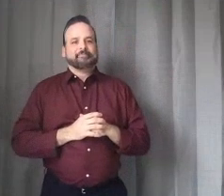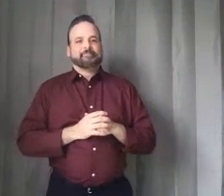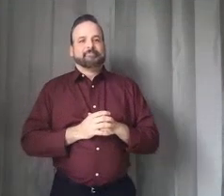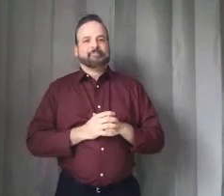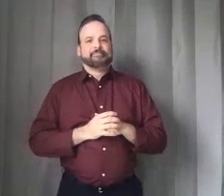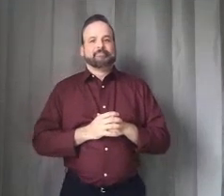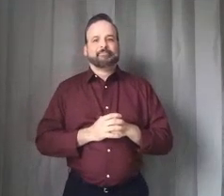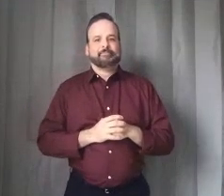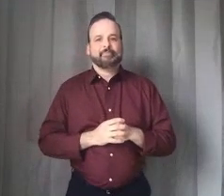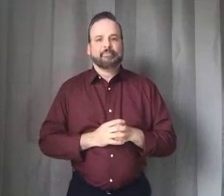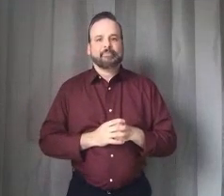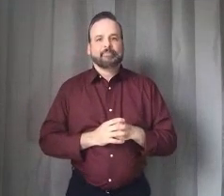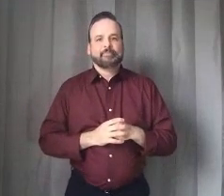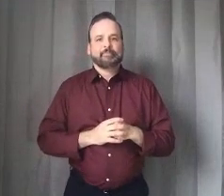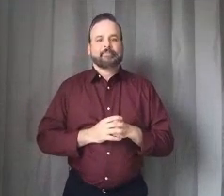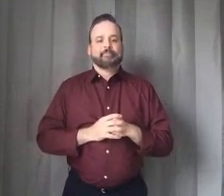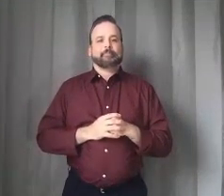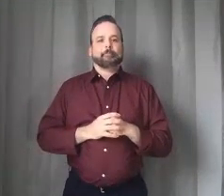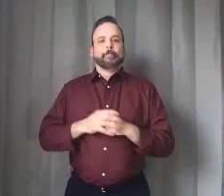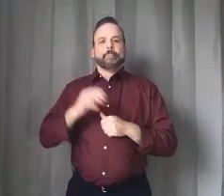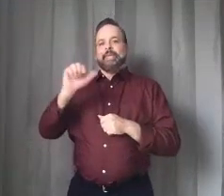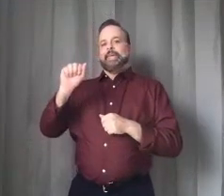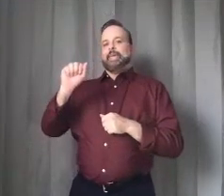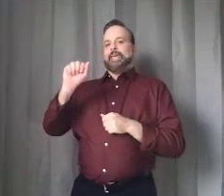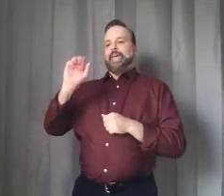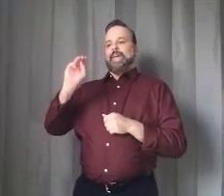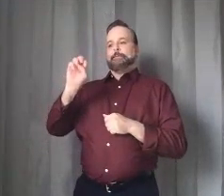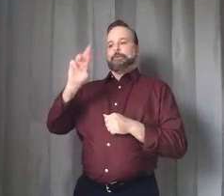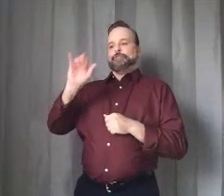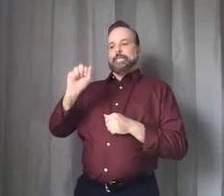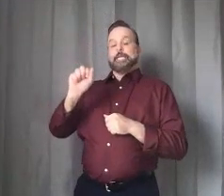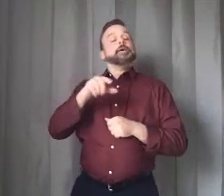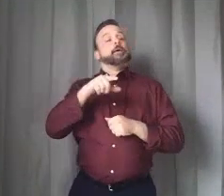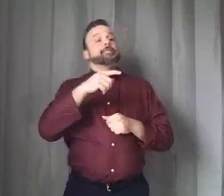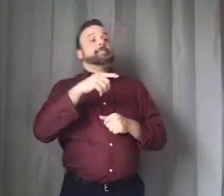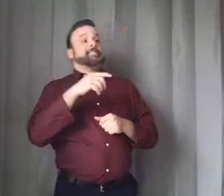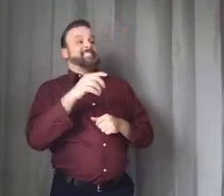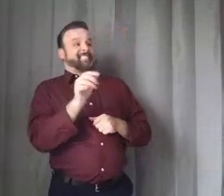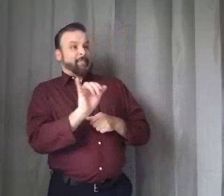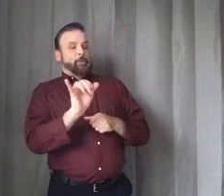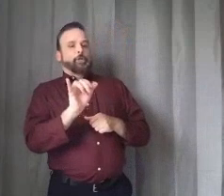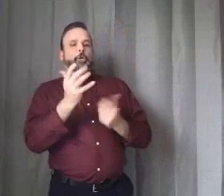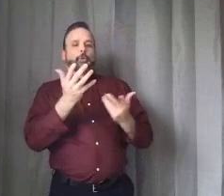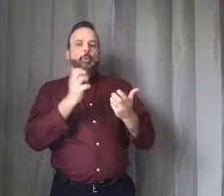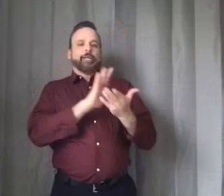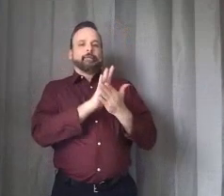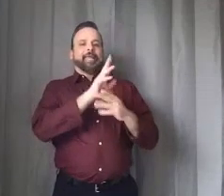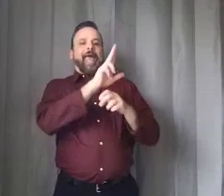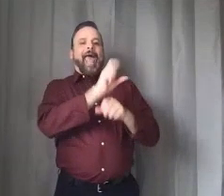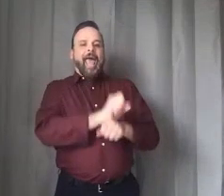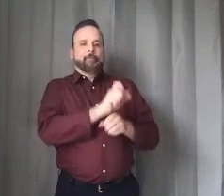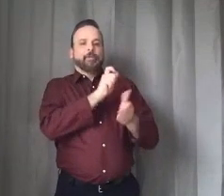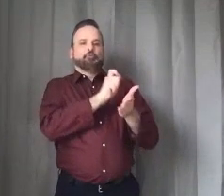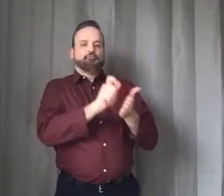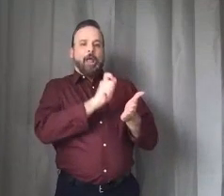What about you, Amerie? I would say similar. Yeah. You want to make it a habit. I mean,